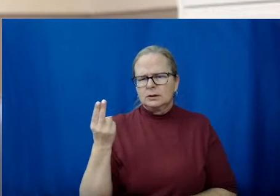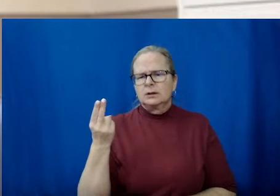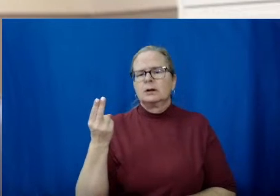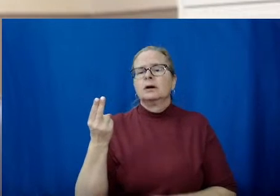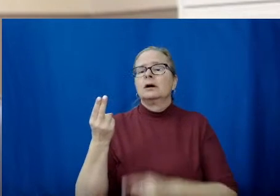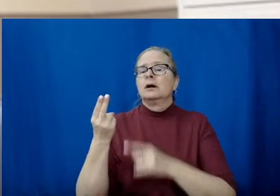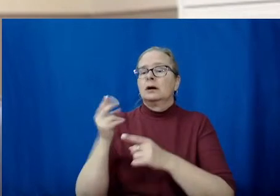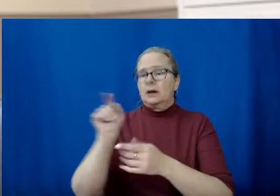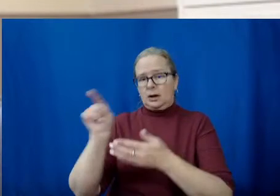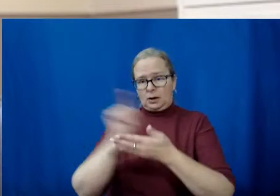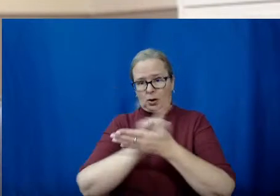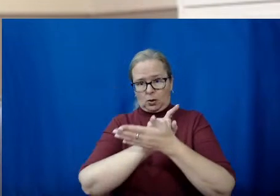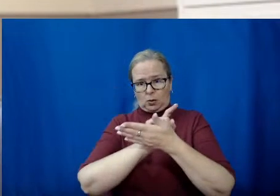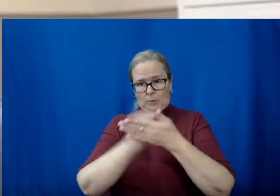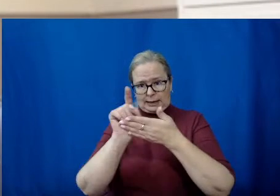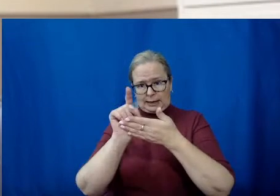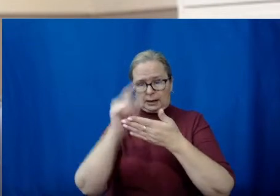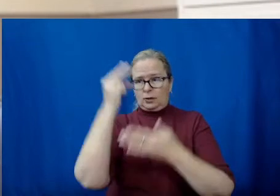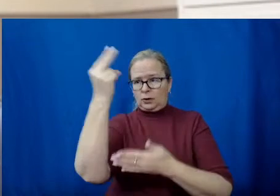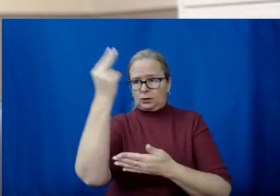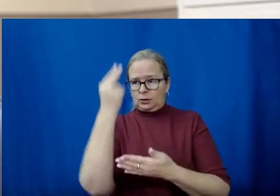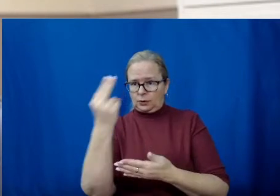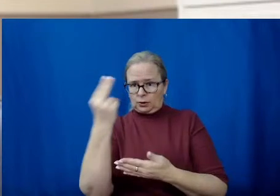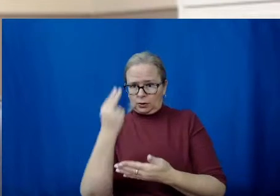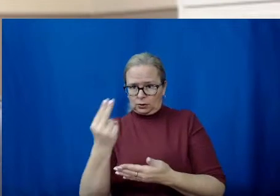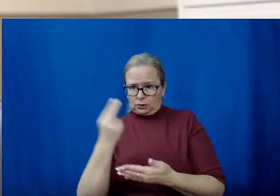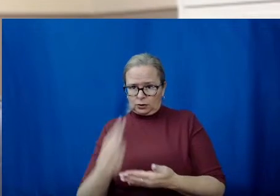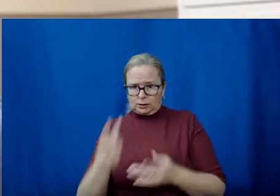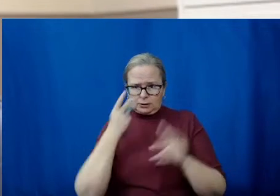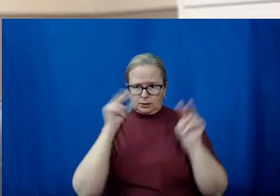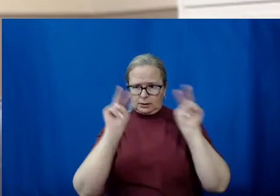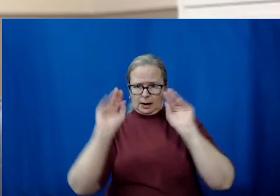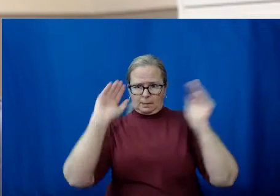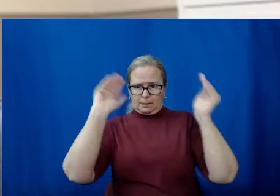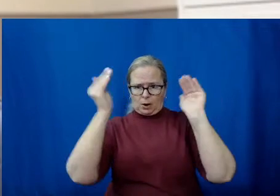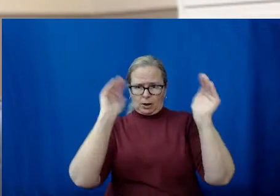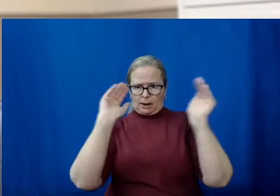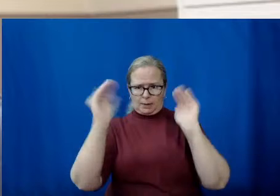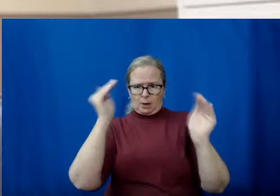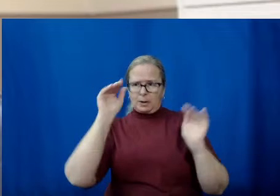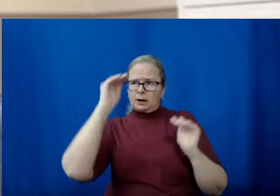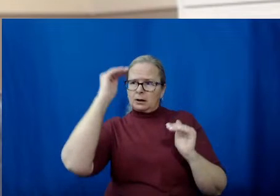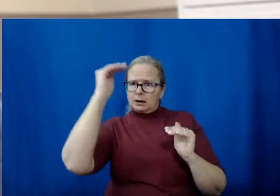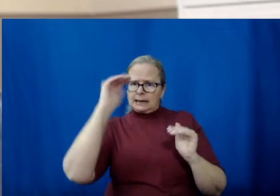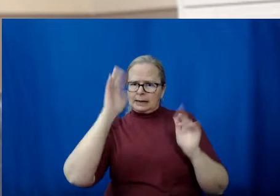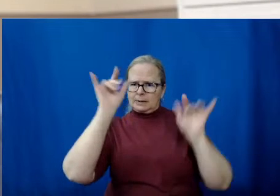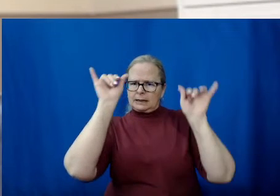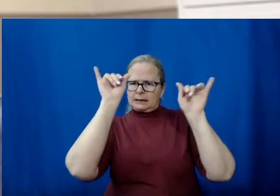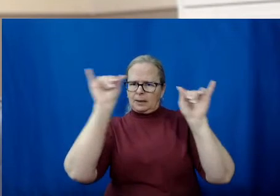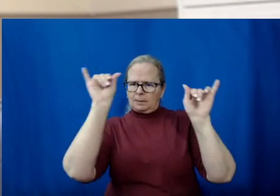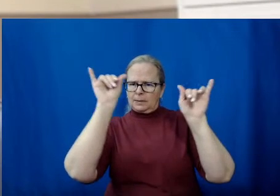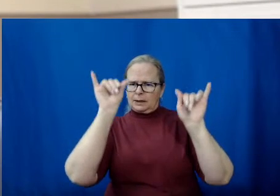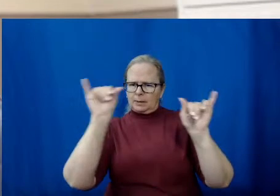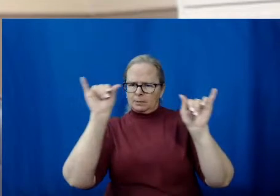then that's totally consistent with the last week's growth in between 50 and 60%. And if you know your